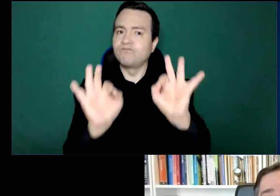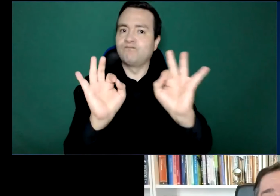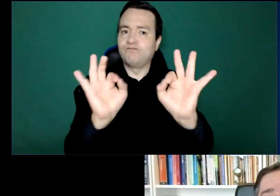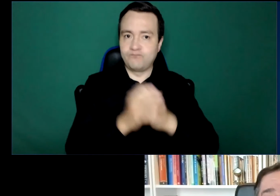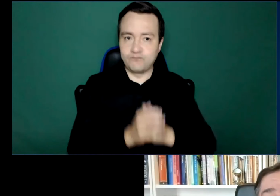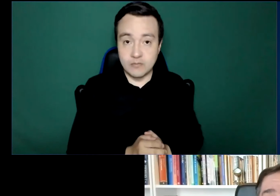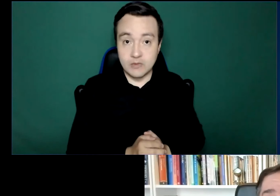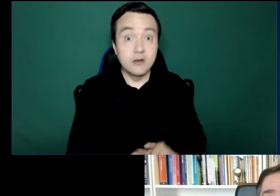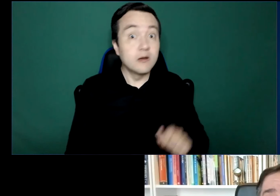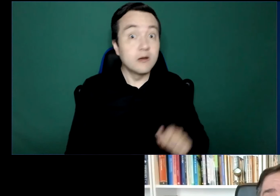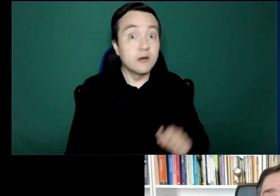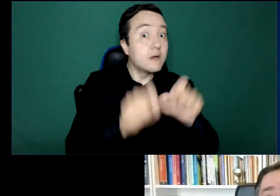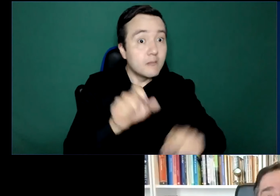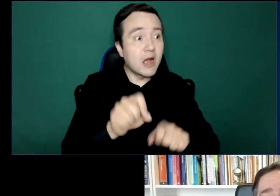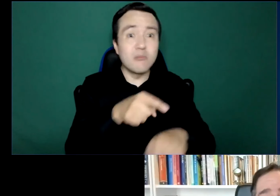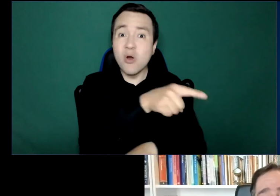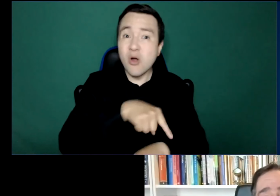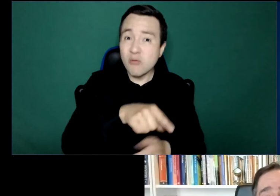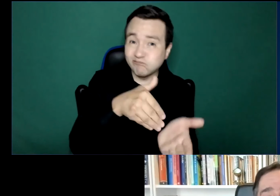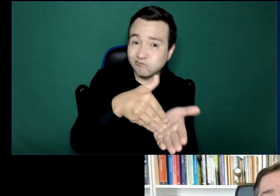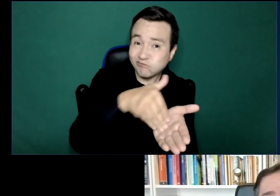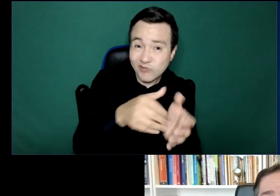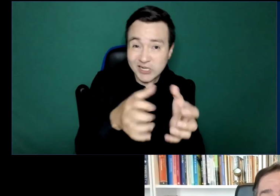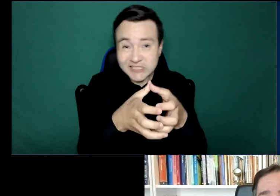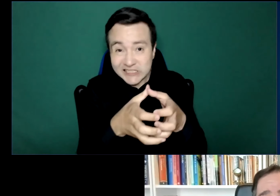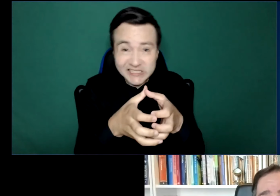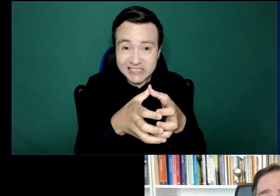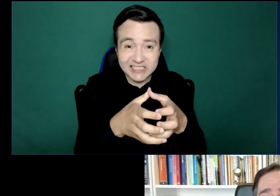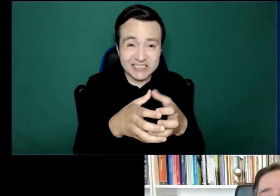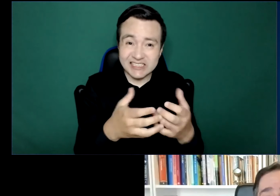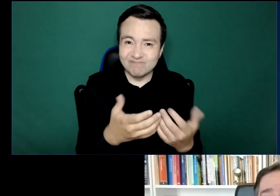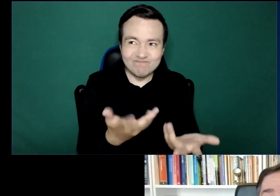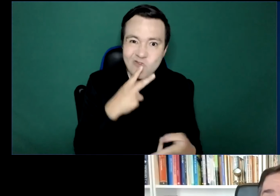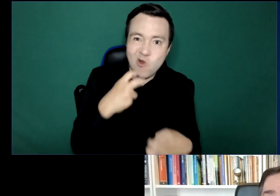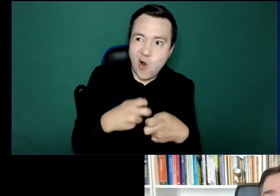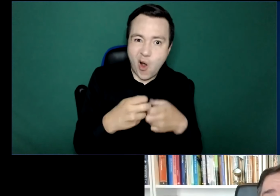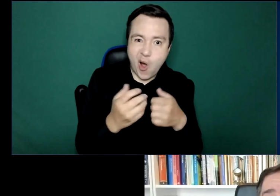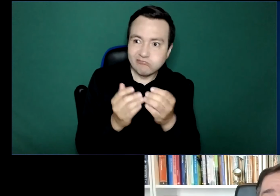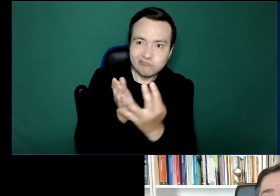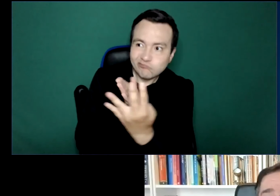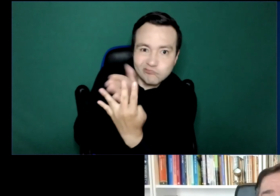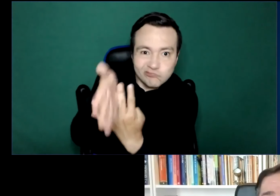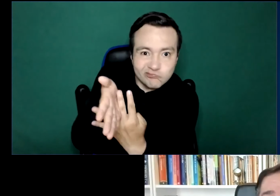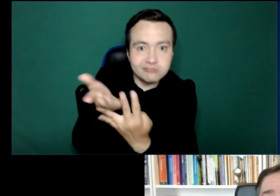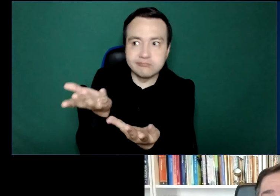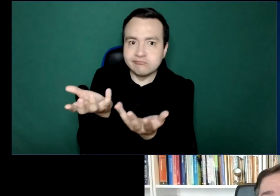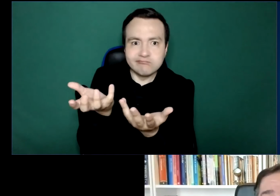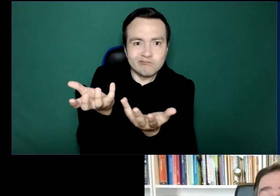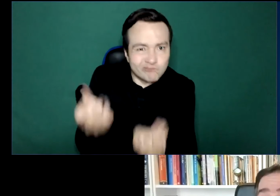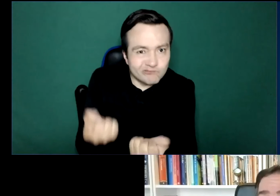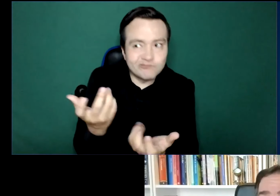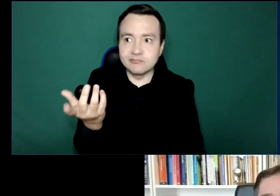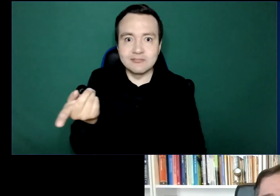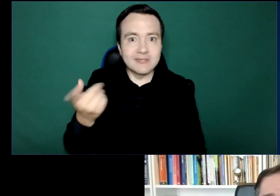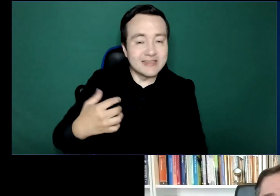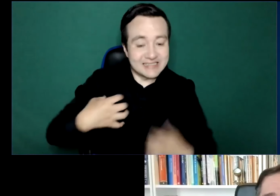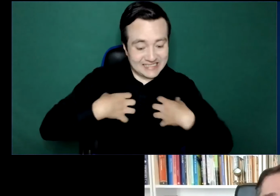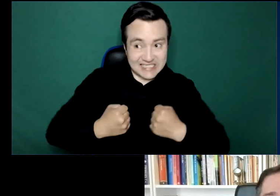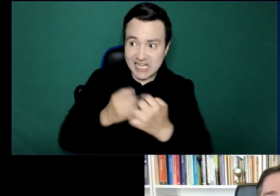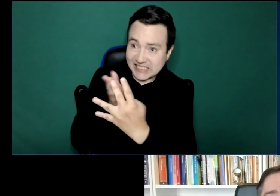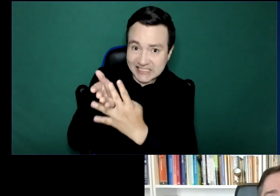that the most vulnerable populations face to exercise their right to health. In the end, we're talking about